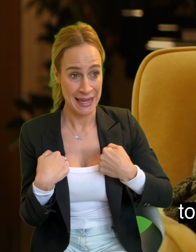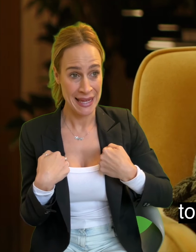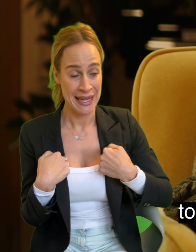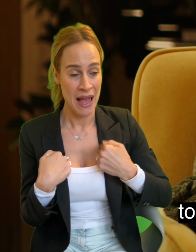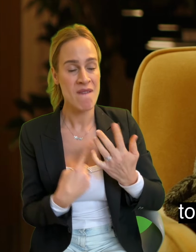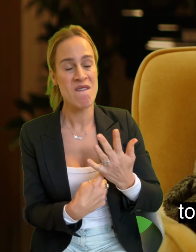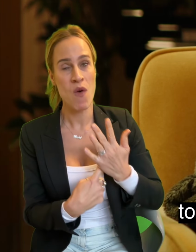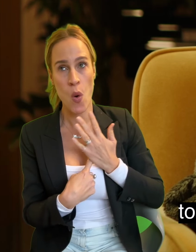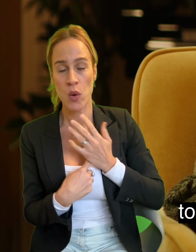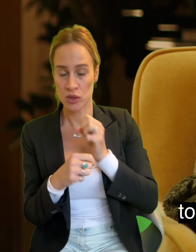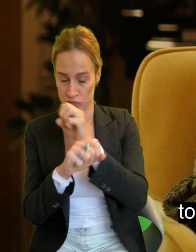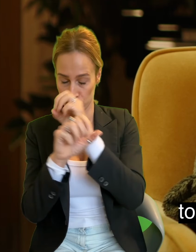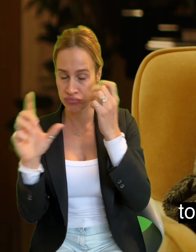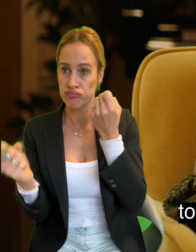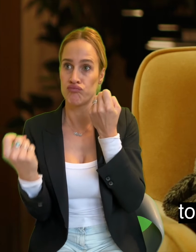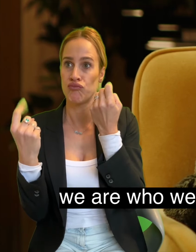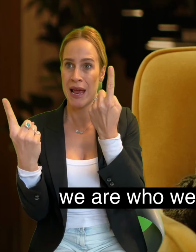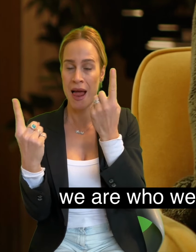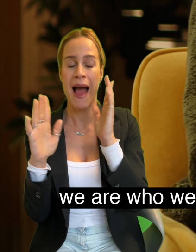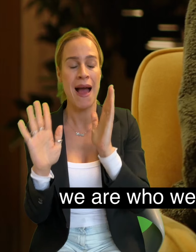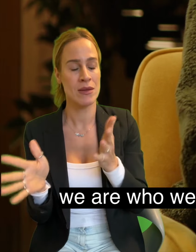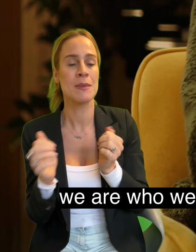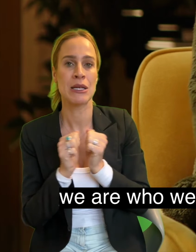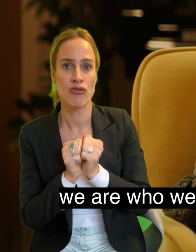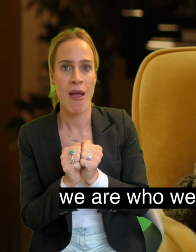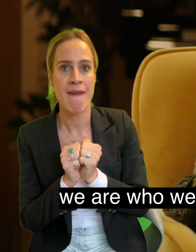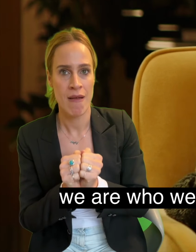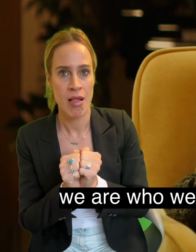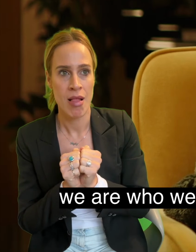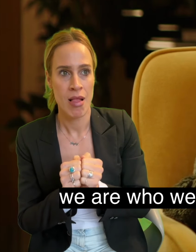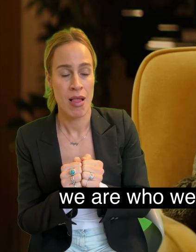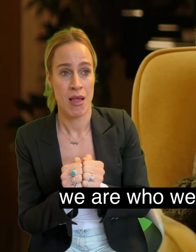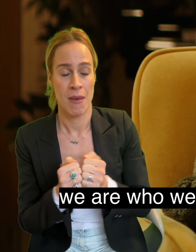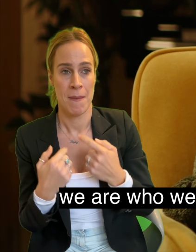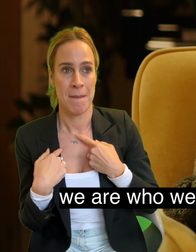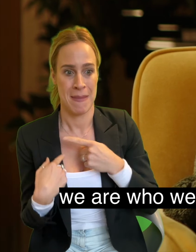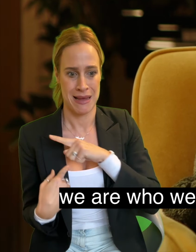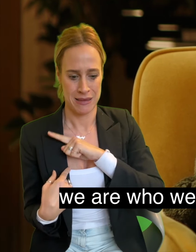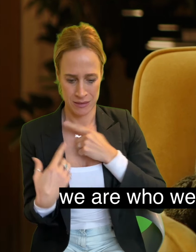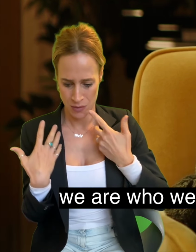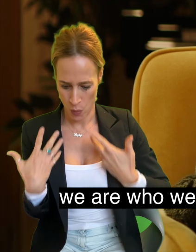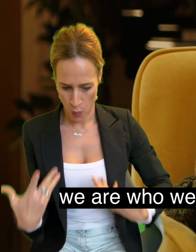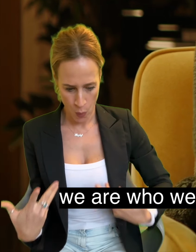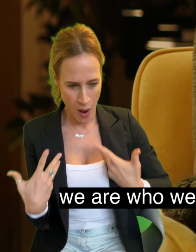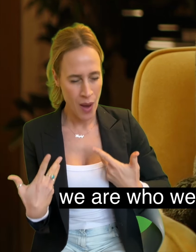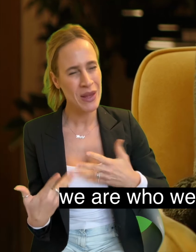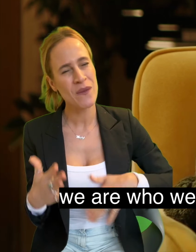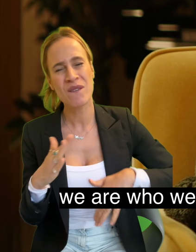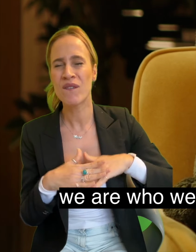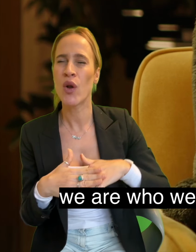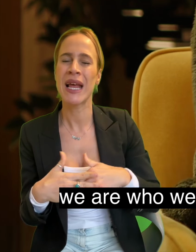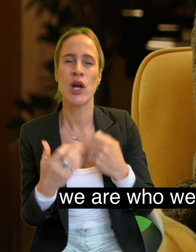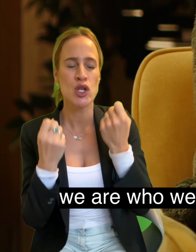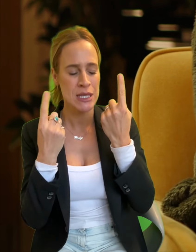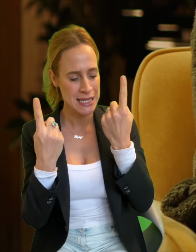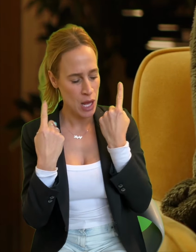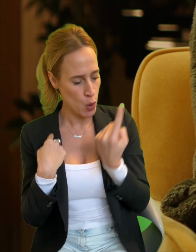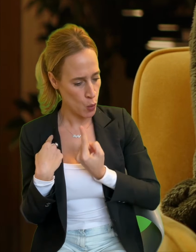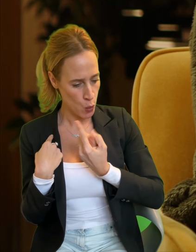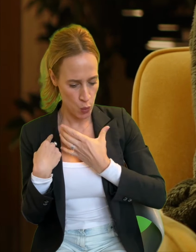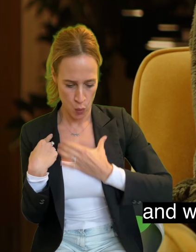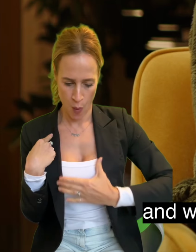gratitude because we're so lucky the fact that we are who we are. And when you fully embrace who you are and appreciate who you are and what you